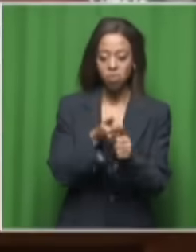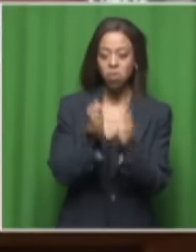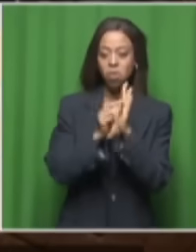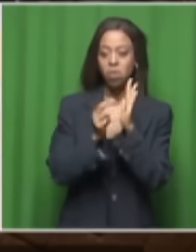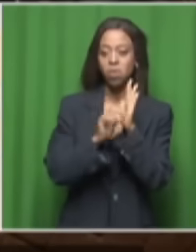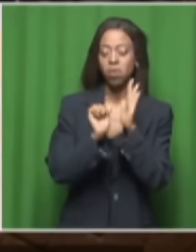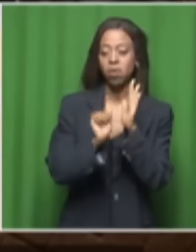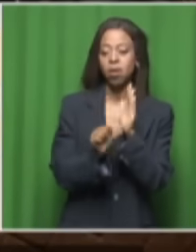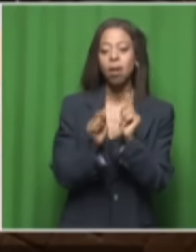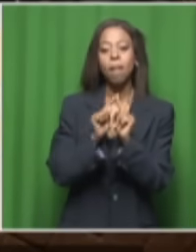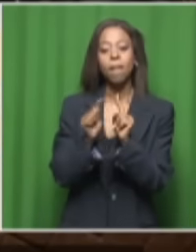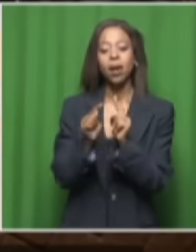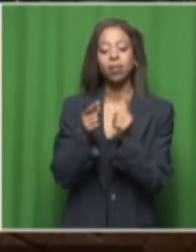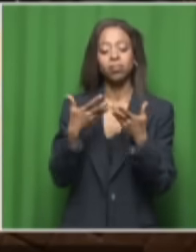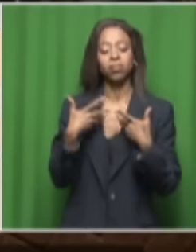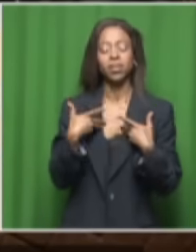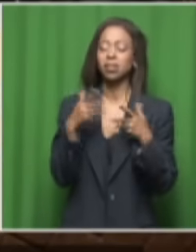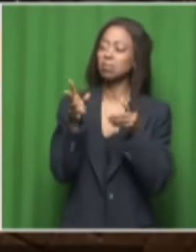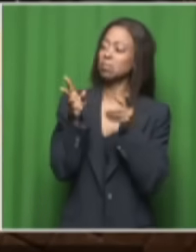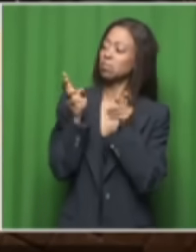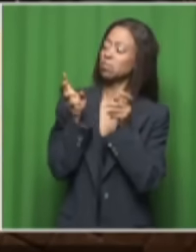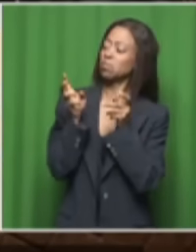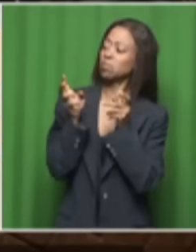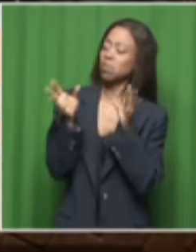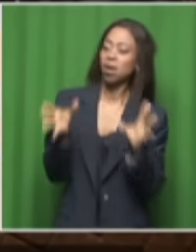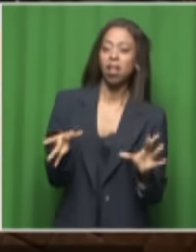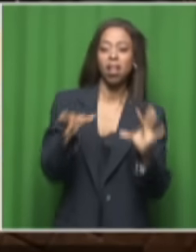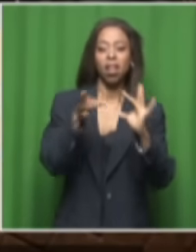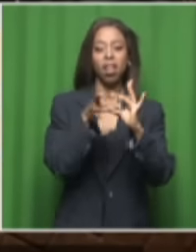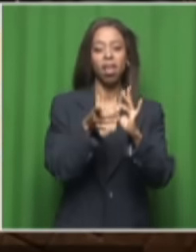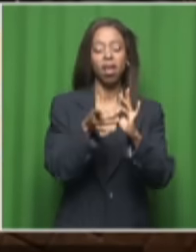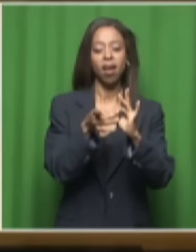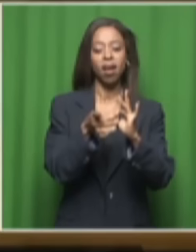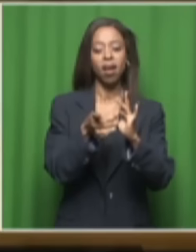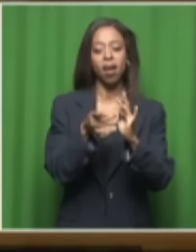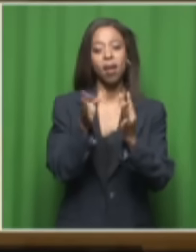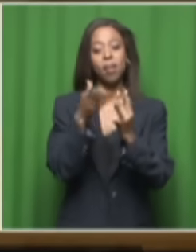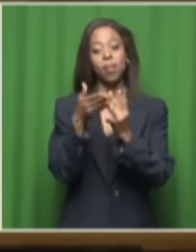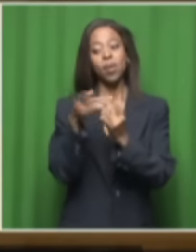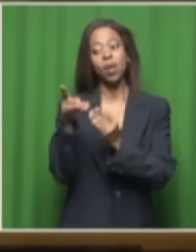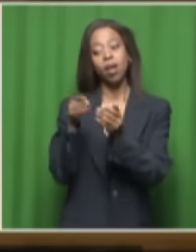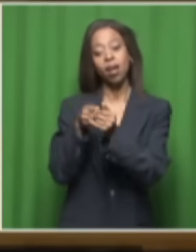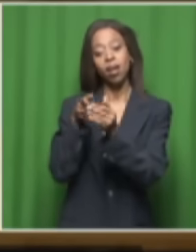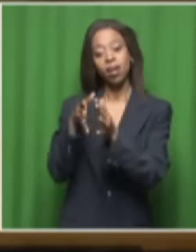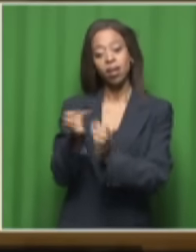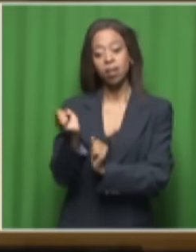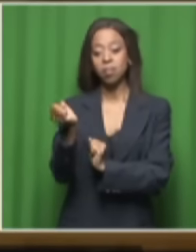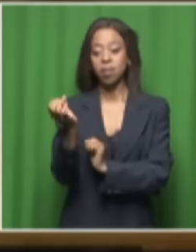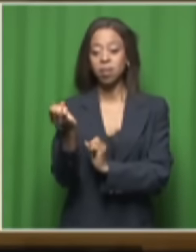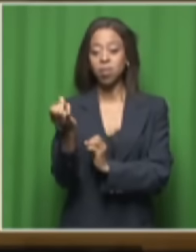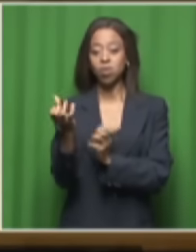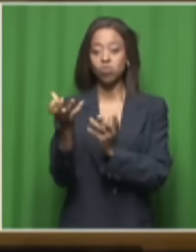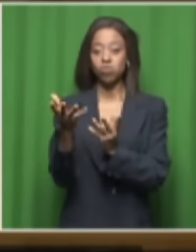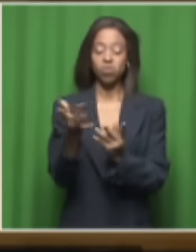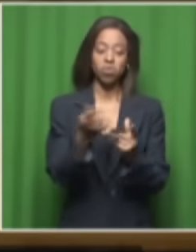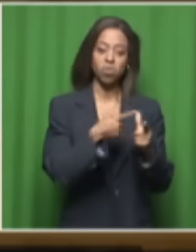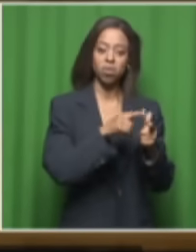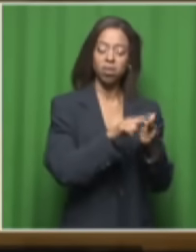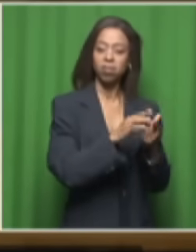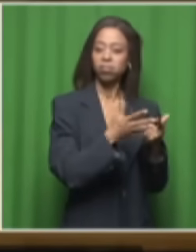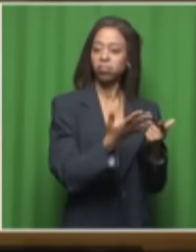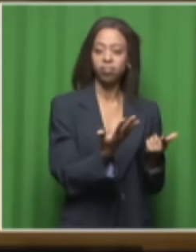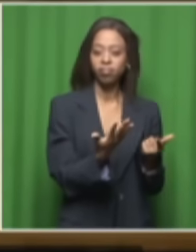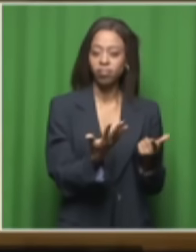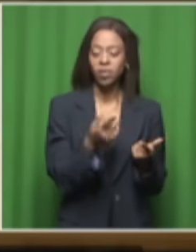But they didn't make, for me, the link between the statements of the leaders, all these genocidal statements